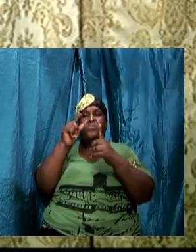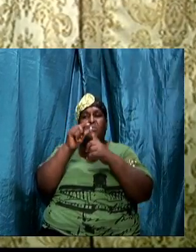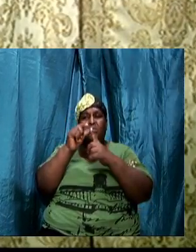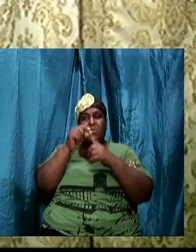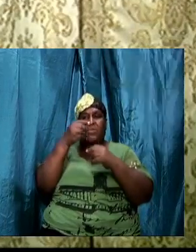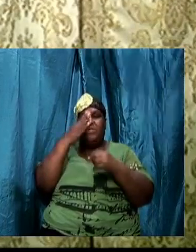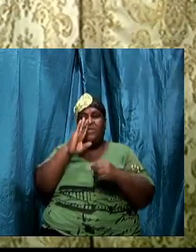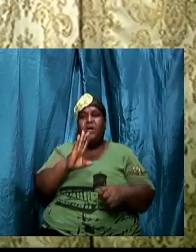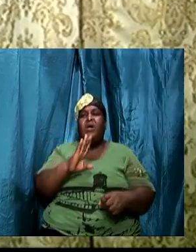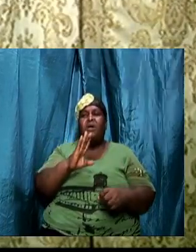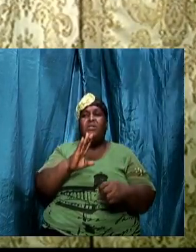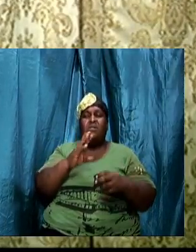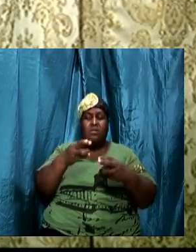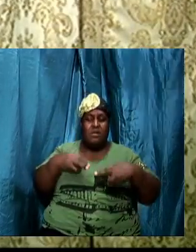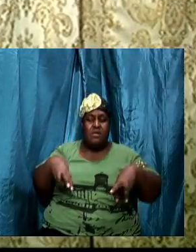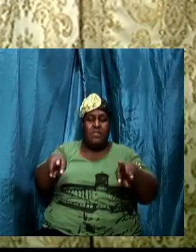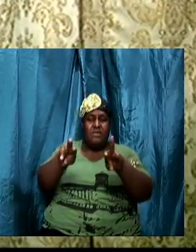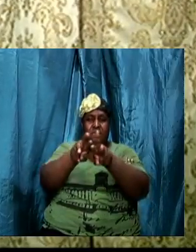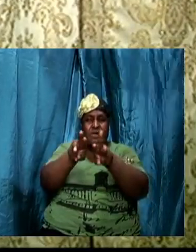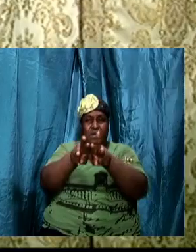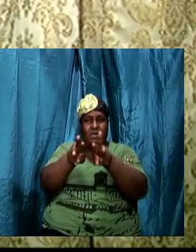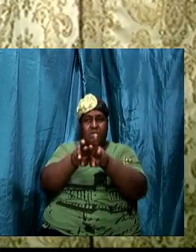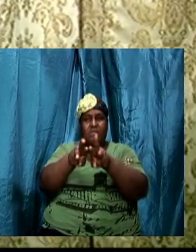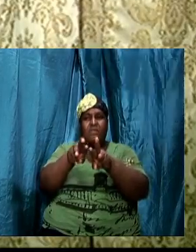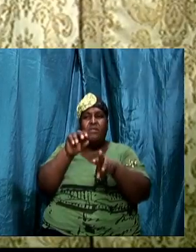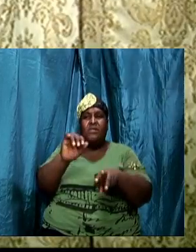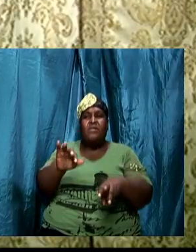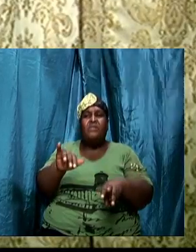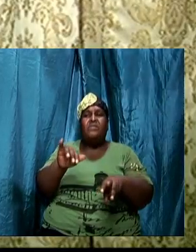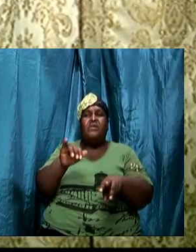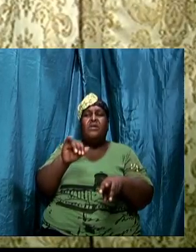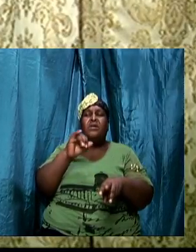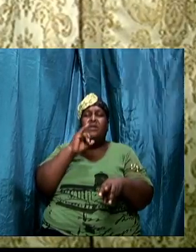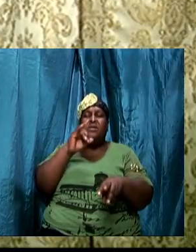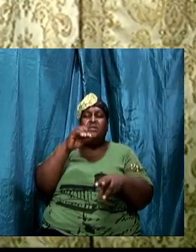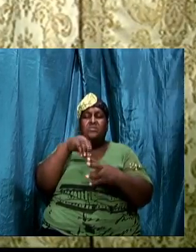the value that lies in